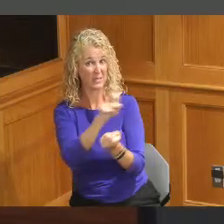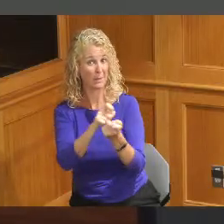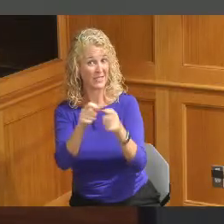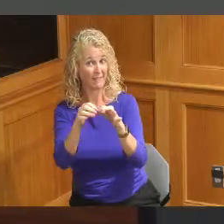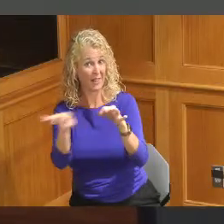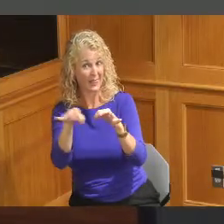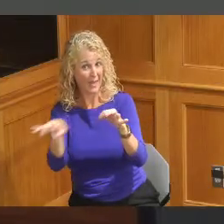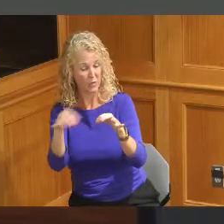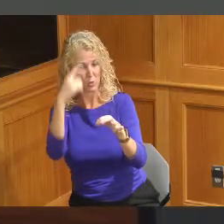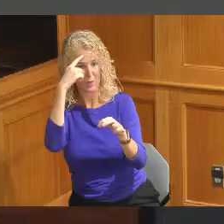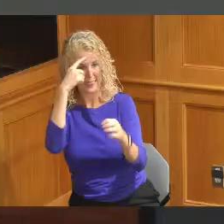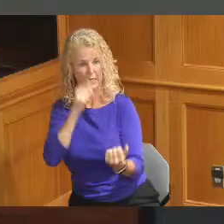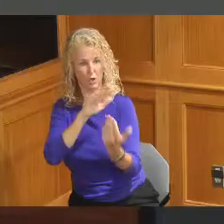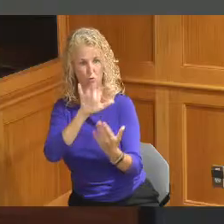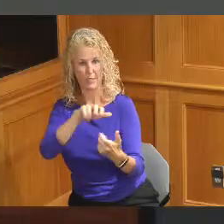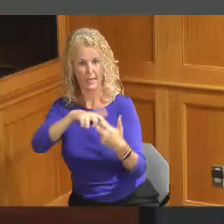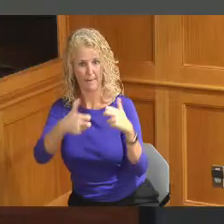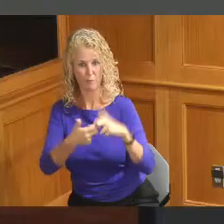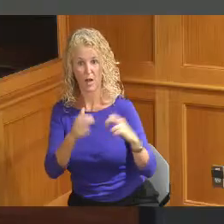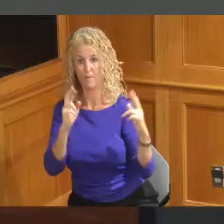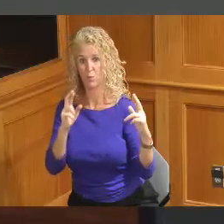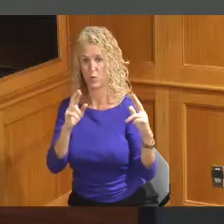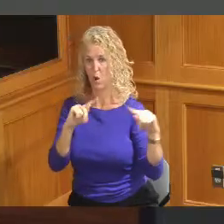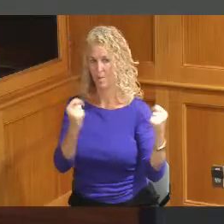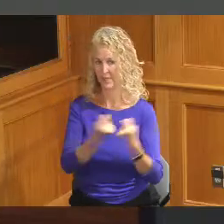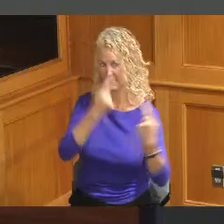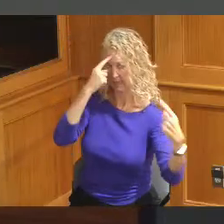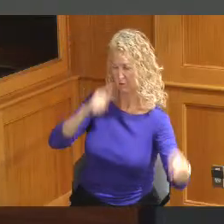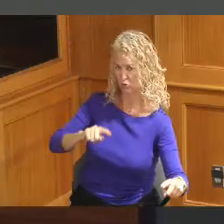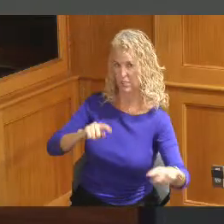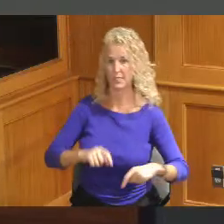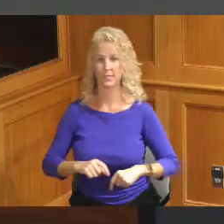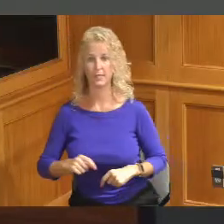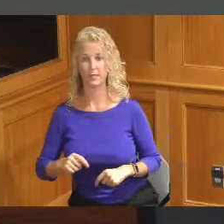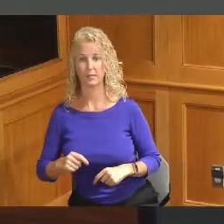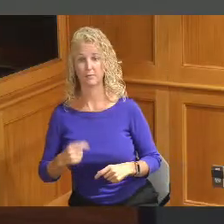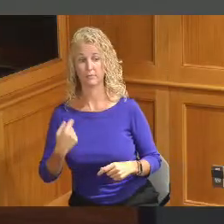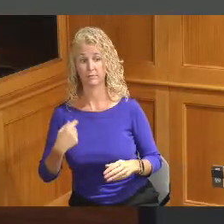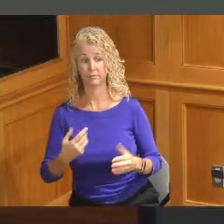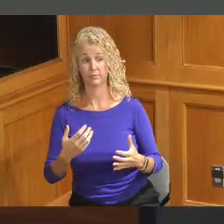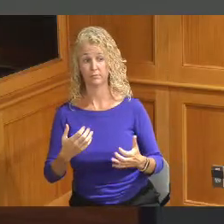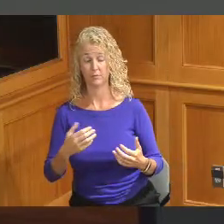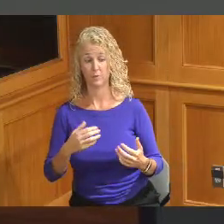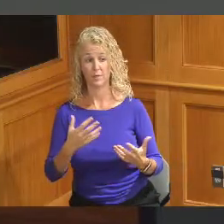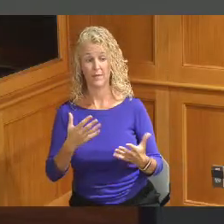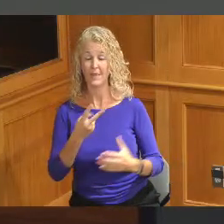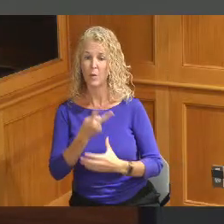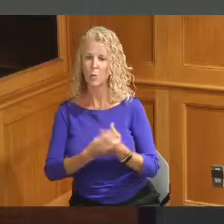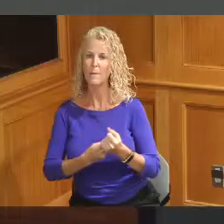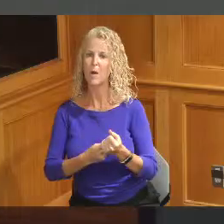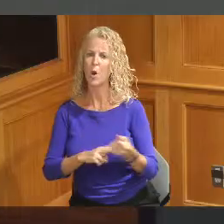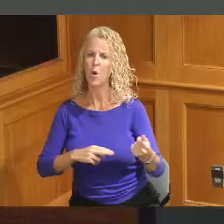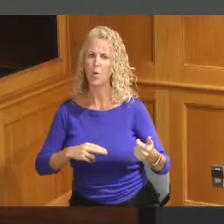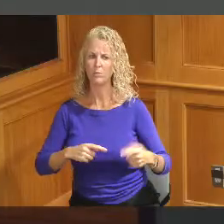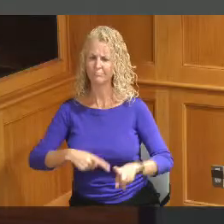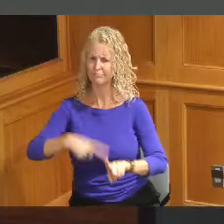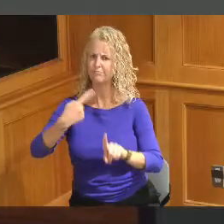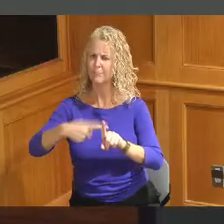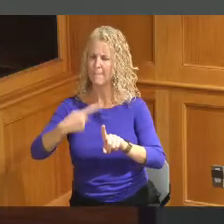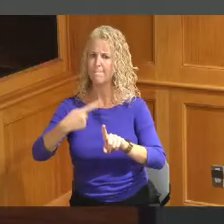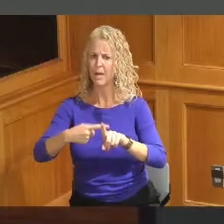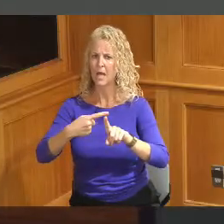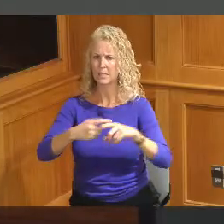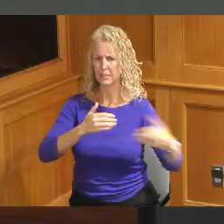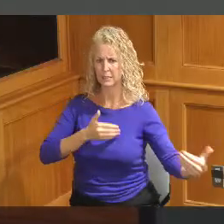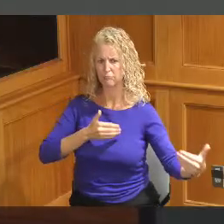believe addresses that. I hope the team will concur with that, execute this mutually, and we can move along with another